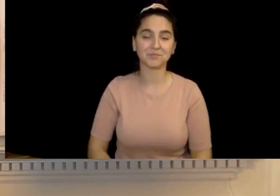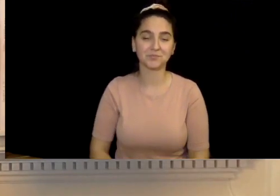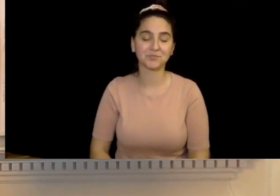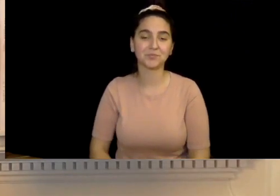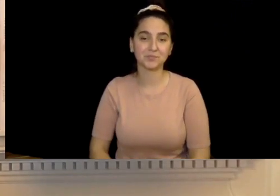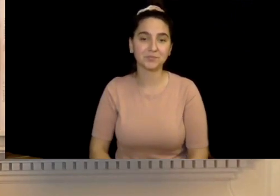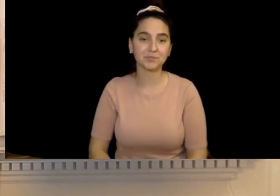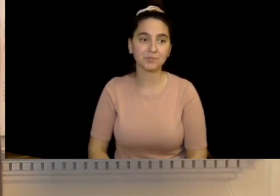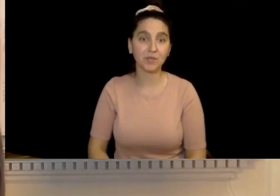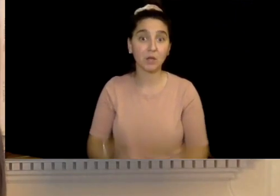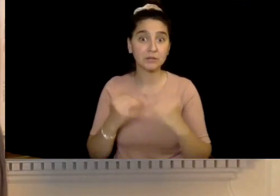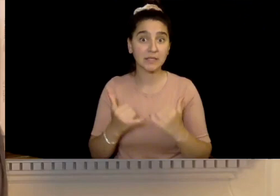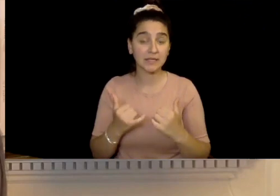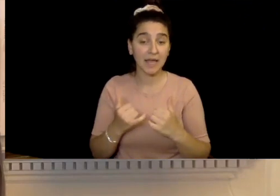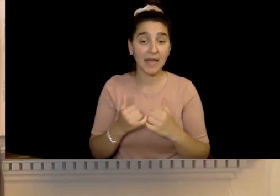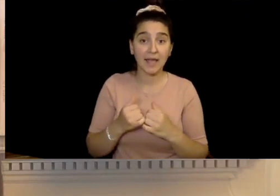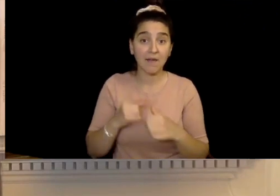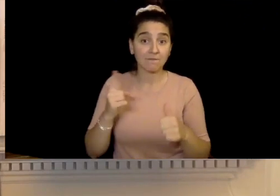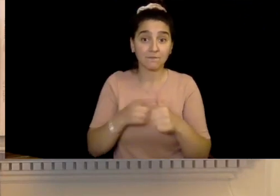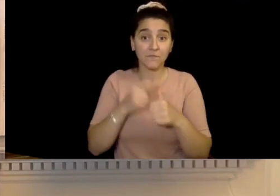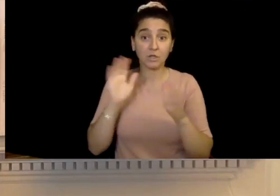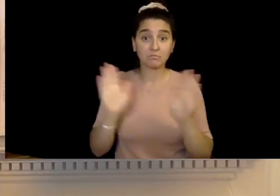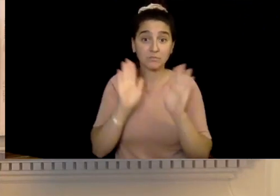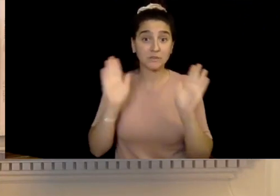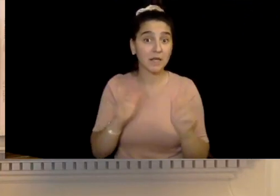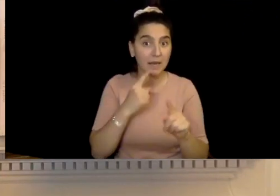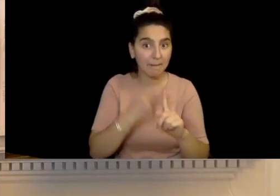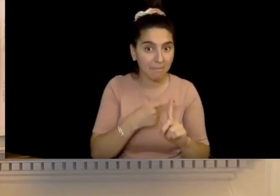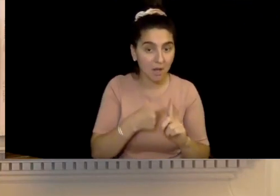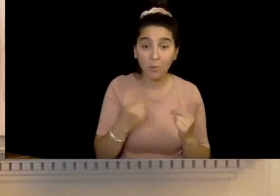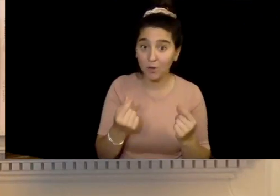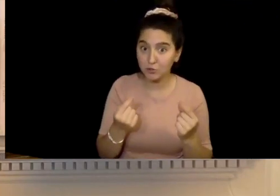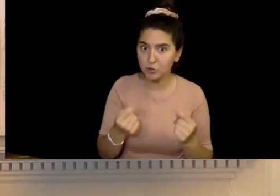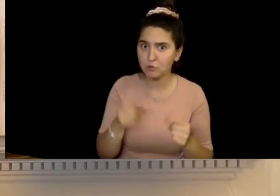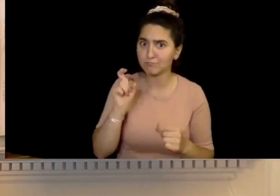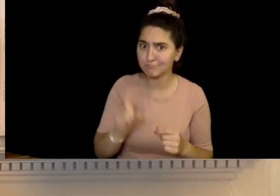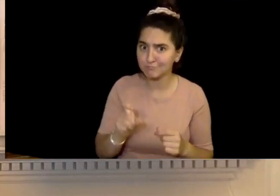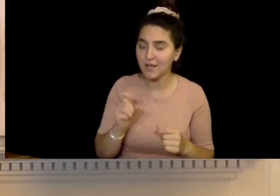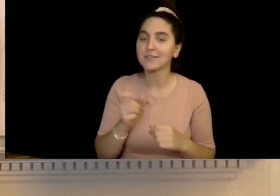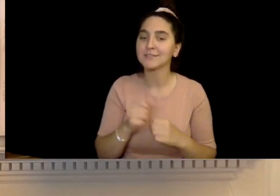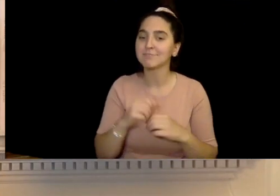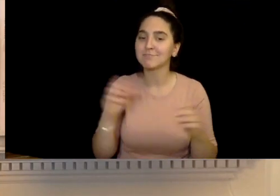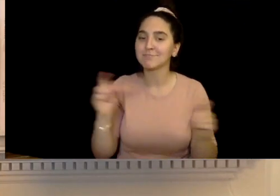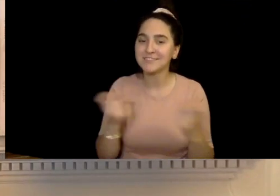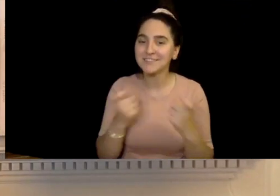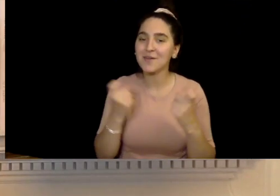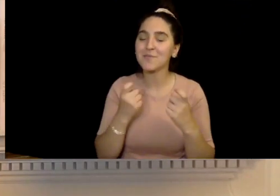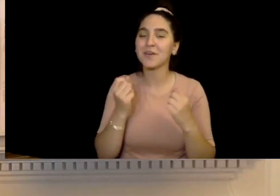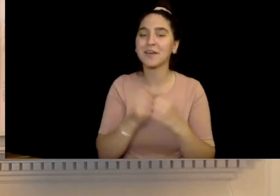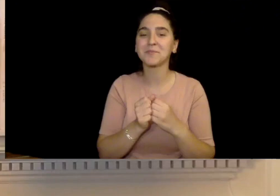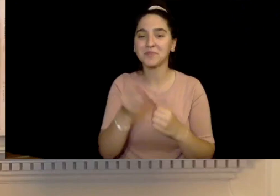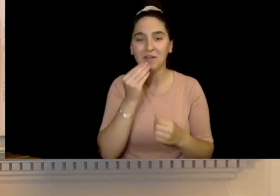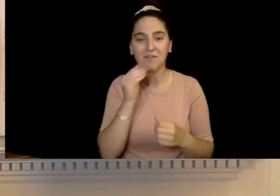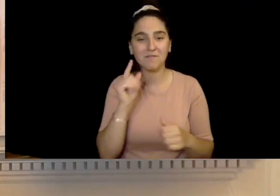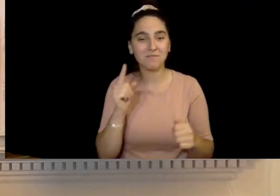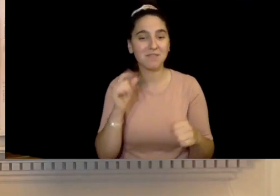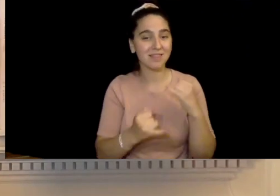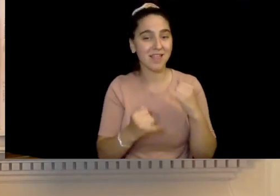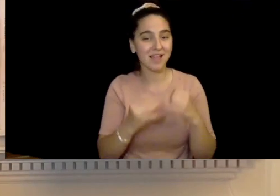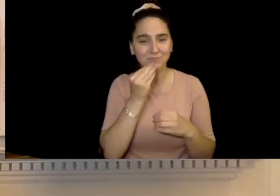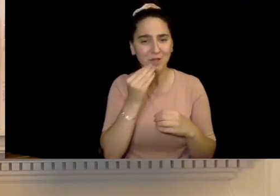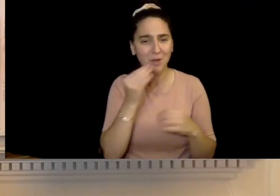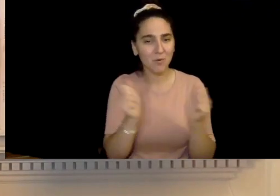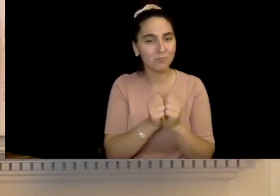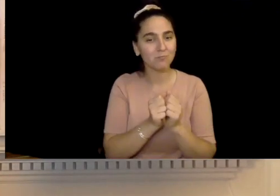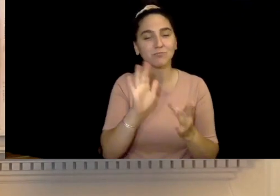It is our practice to share in the Lord's Supper together on the first Sunday of each month. And so this morning, in all our varied places, we